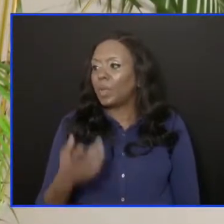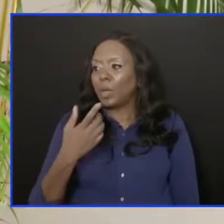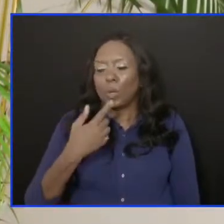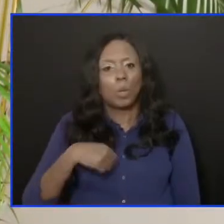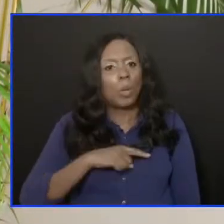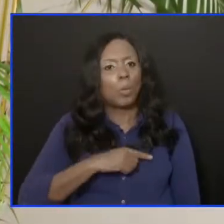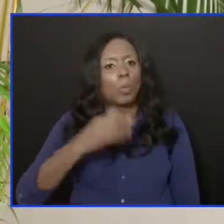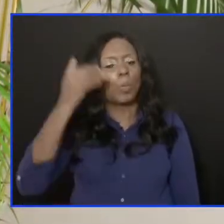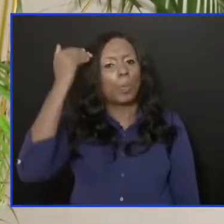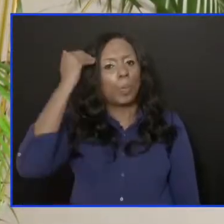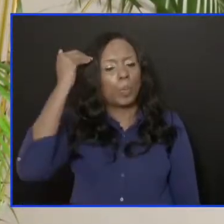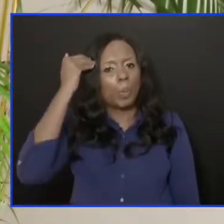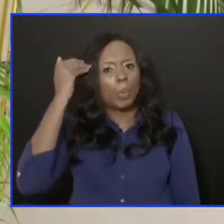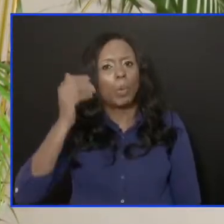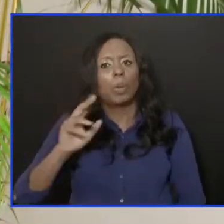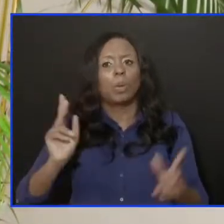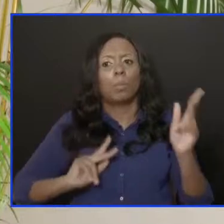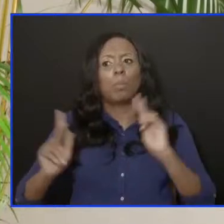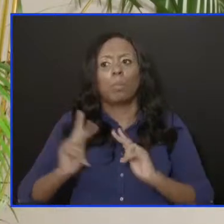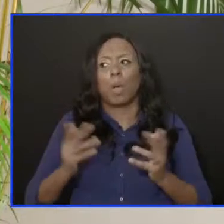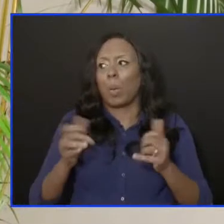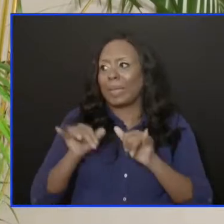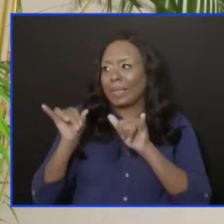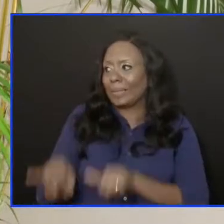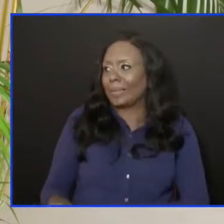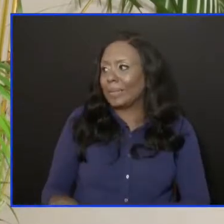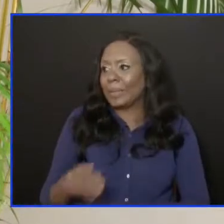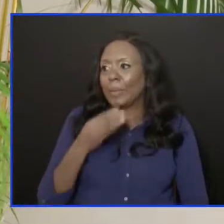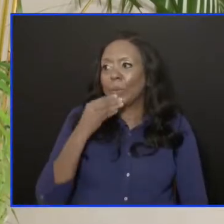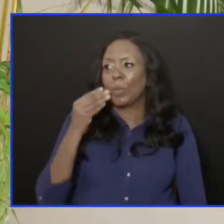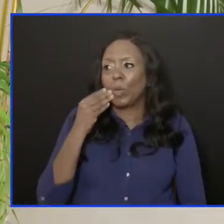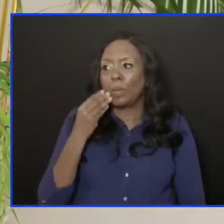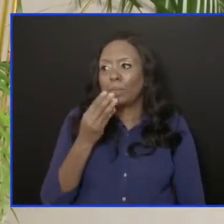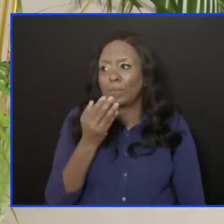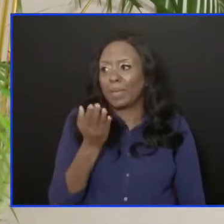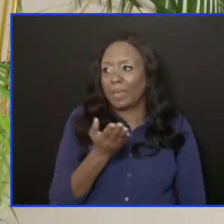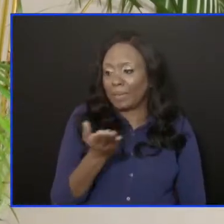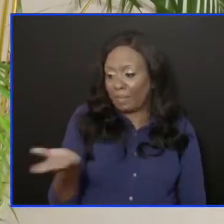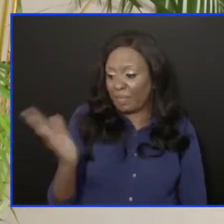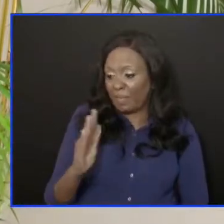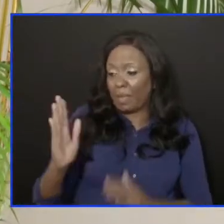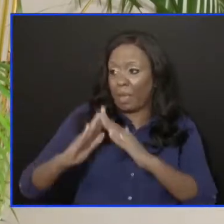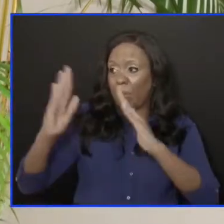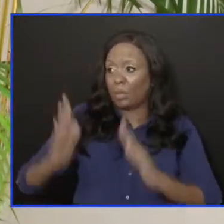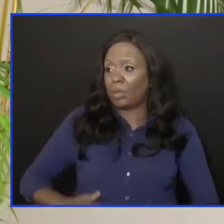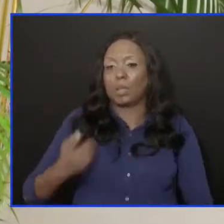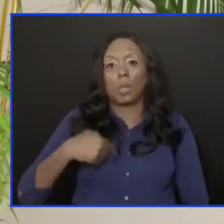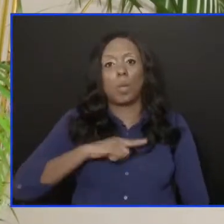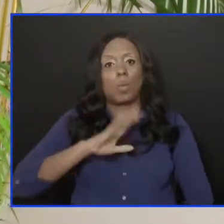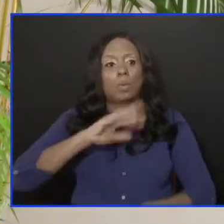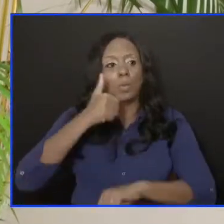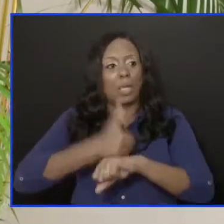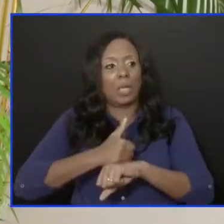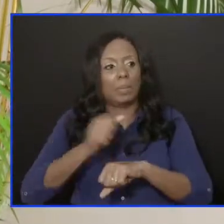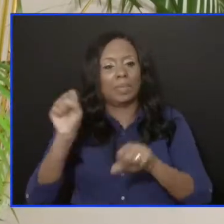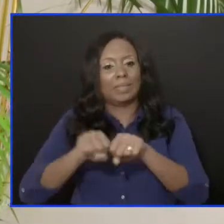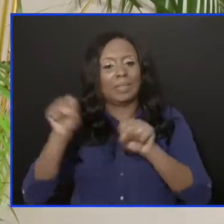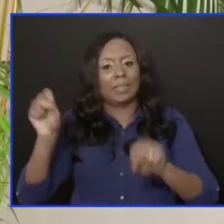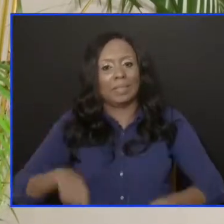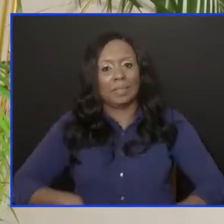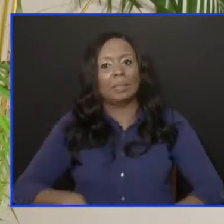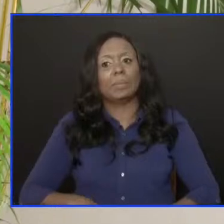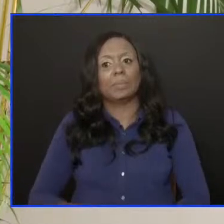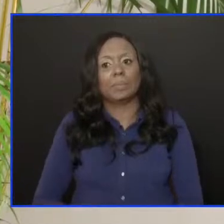houses when they were asymptomatic. We have a system that we have put in place: red,